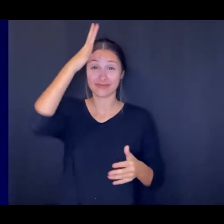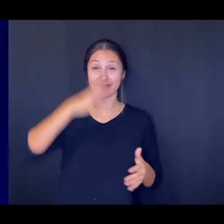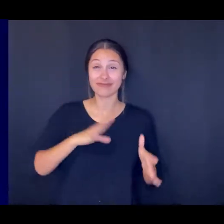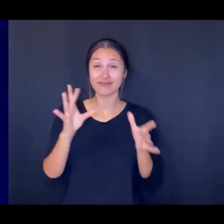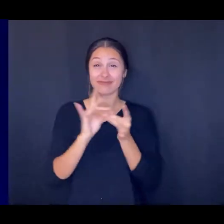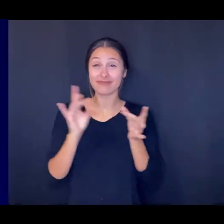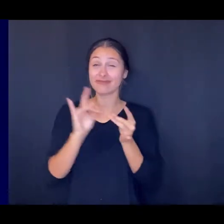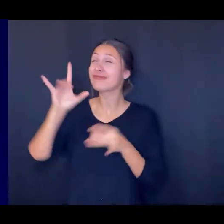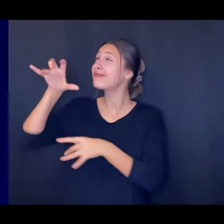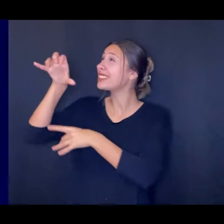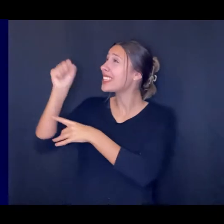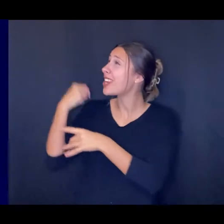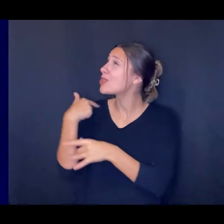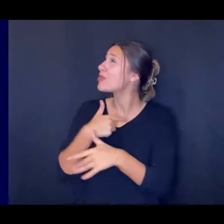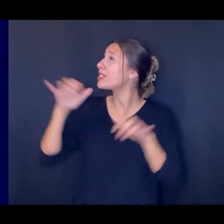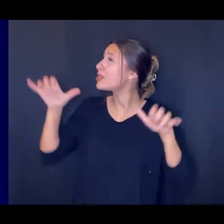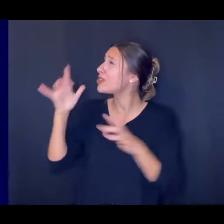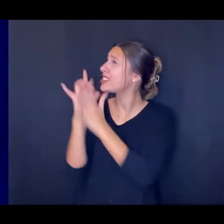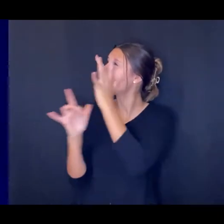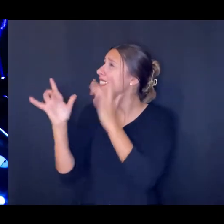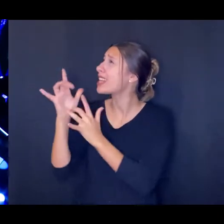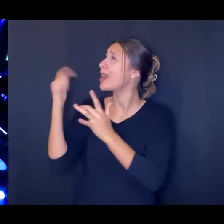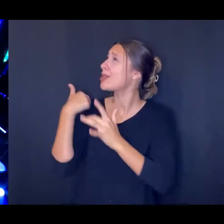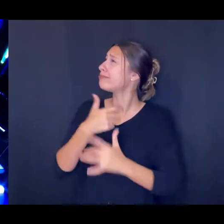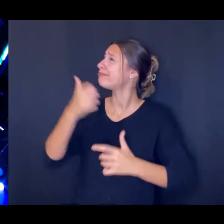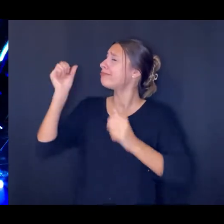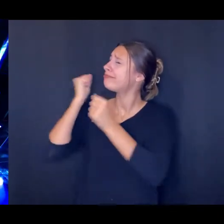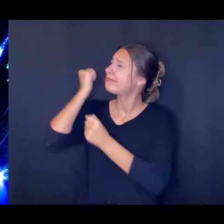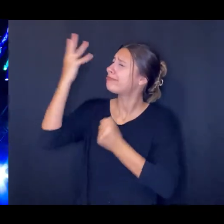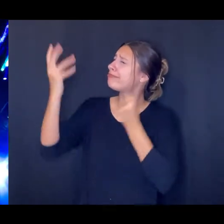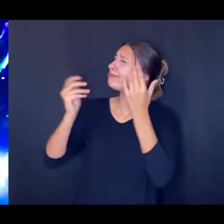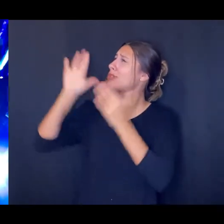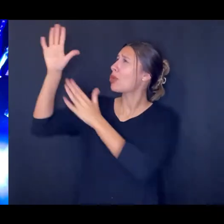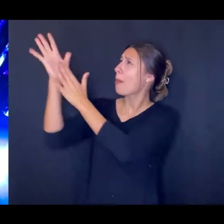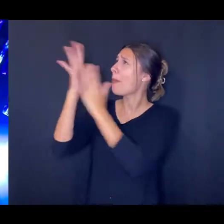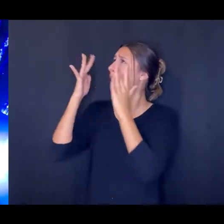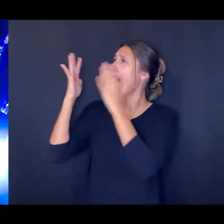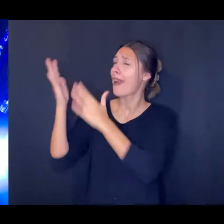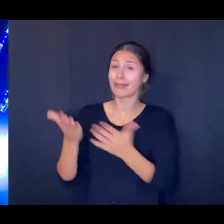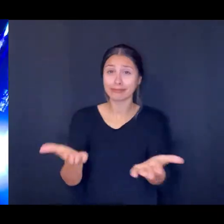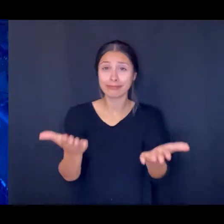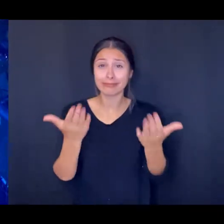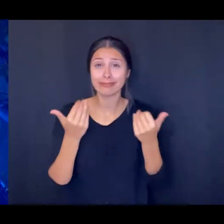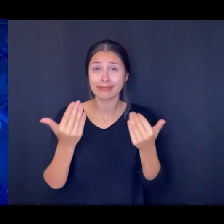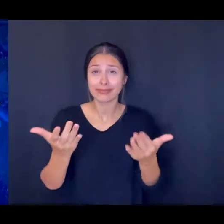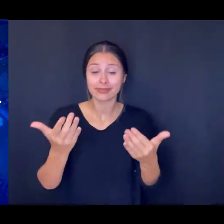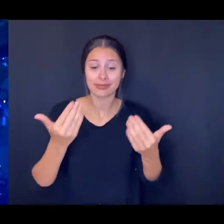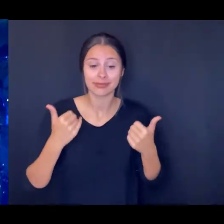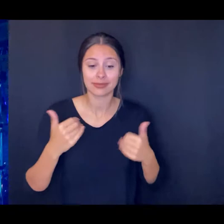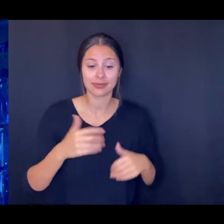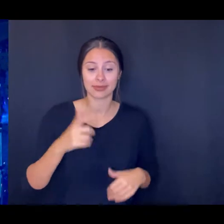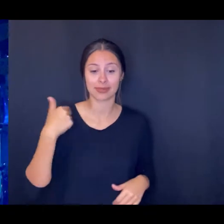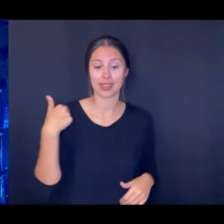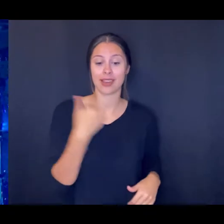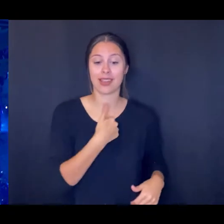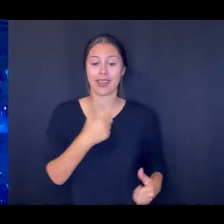Oh, yes, we do, Jesus. We shout out your praise.